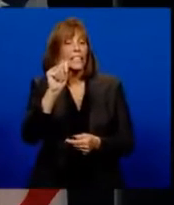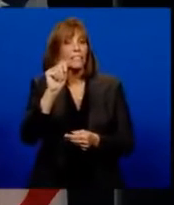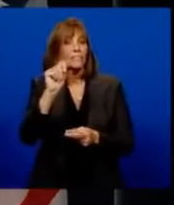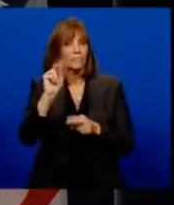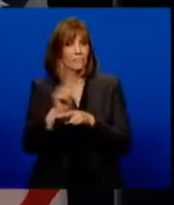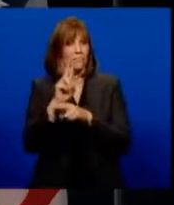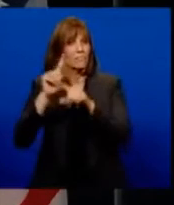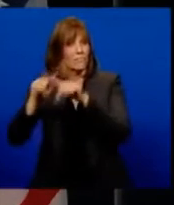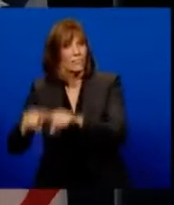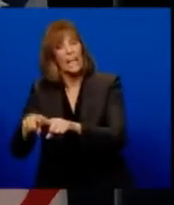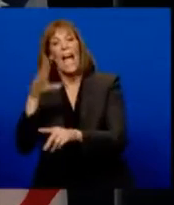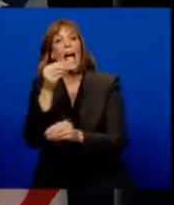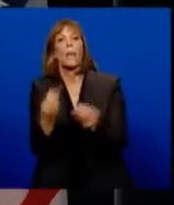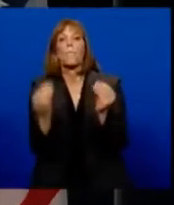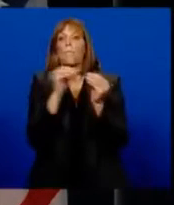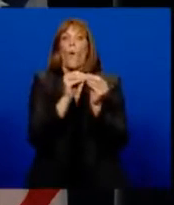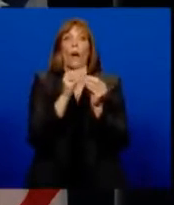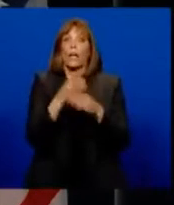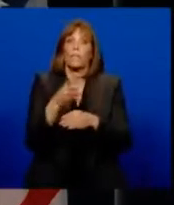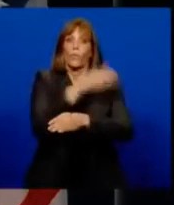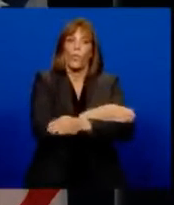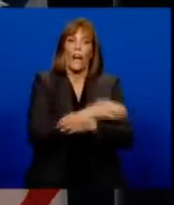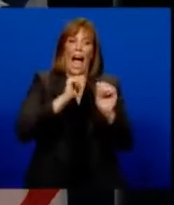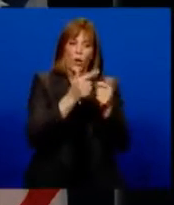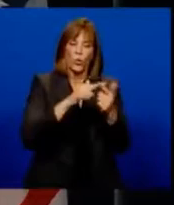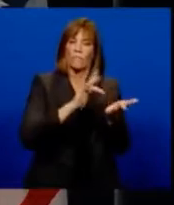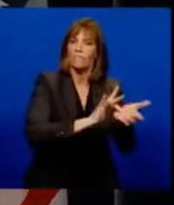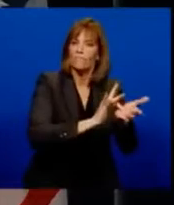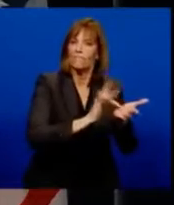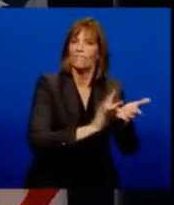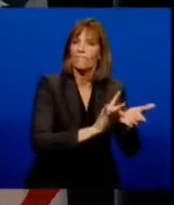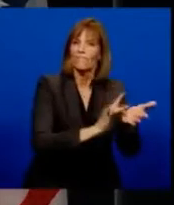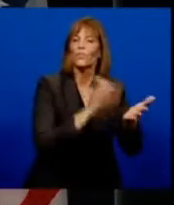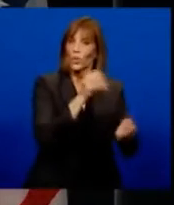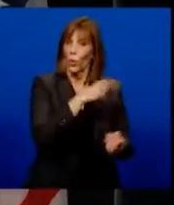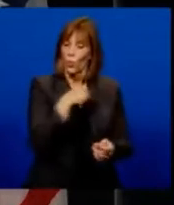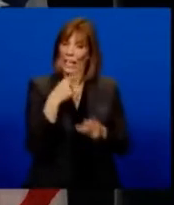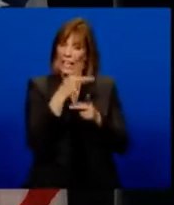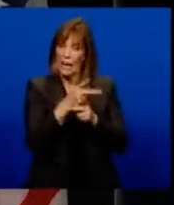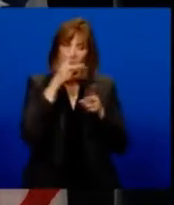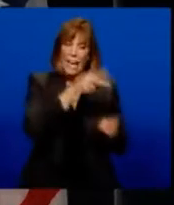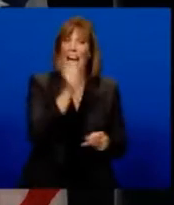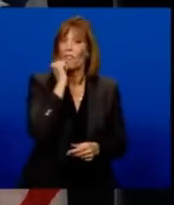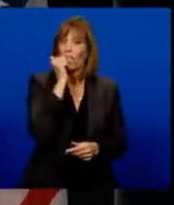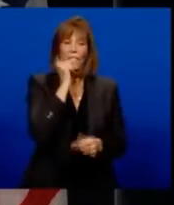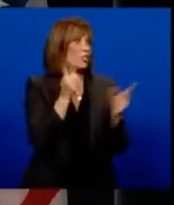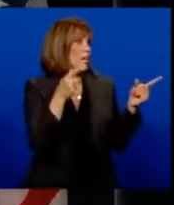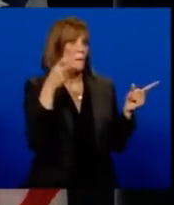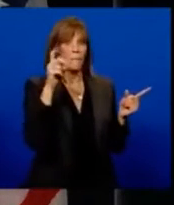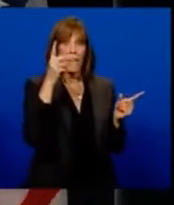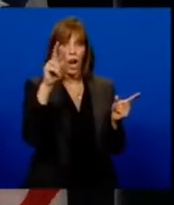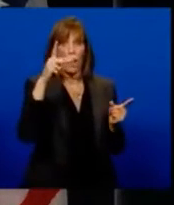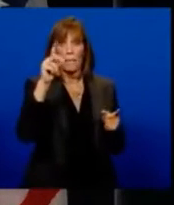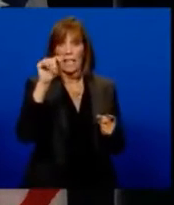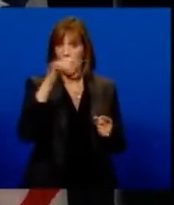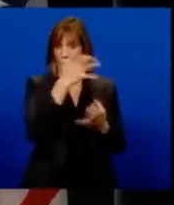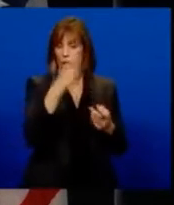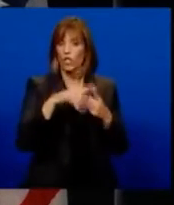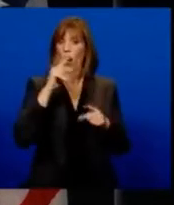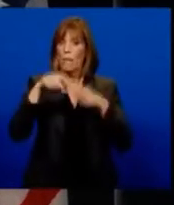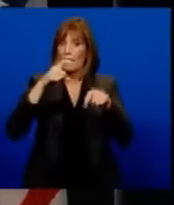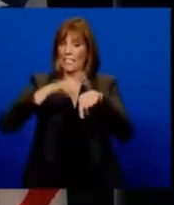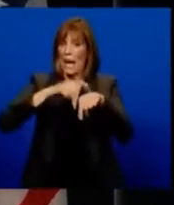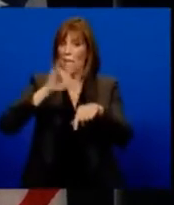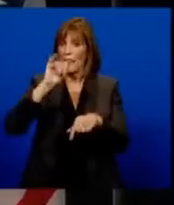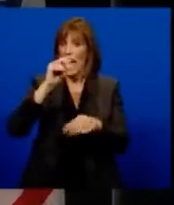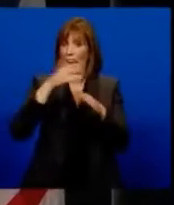just doing a better job of treating the patients. But we're continuing to monitor it every day. I don't know, Dr. Pedati, if you want to talk about the timeline that